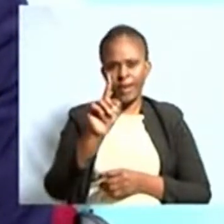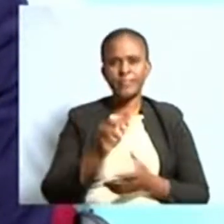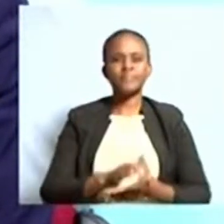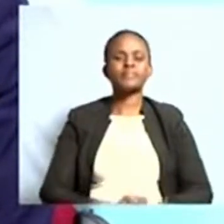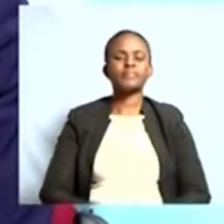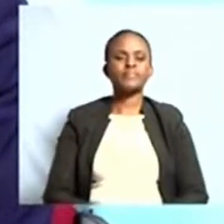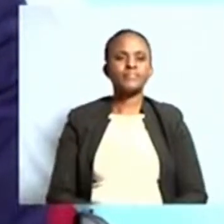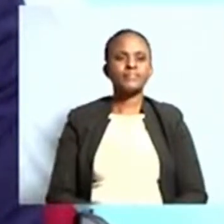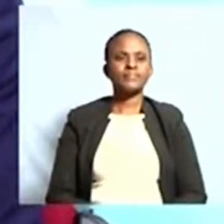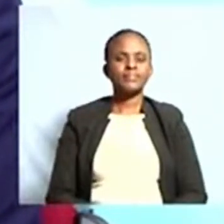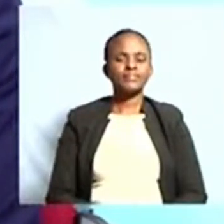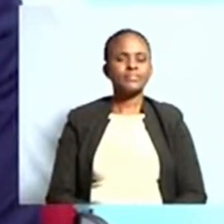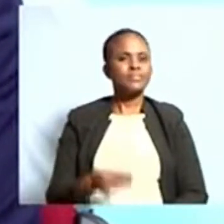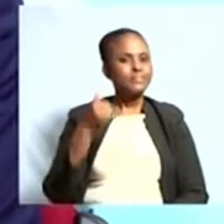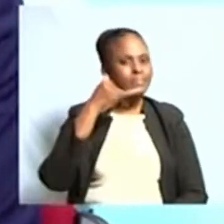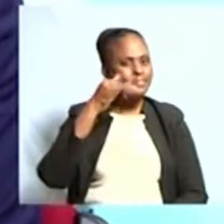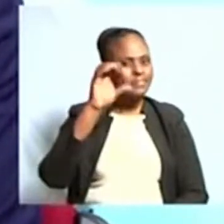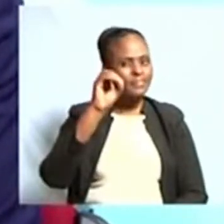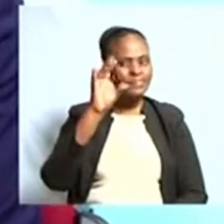0978-772-801, and our call line is